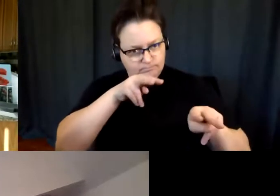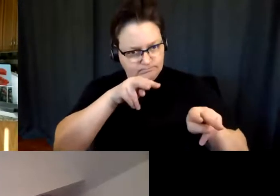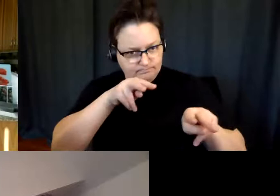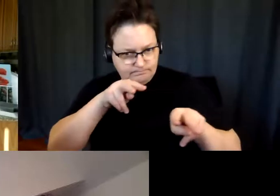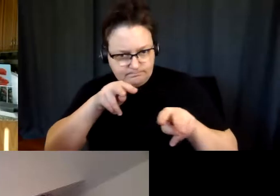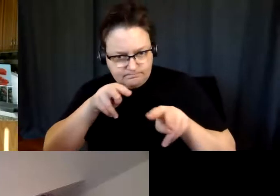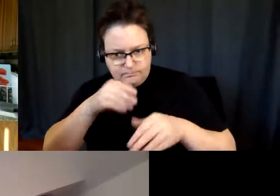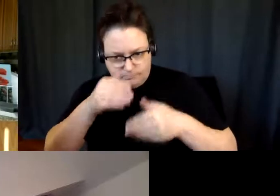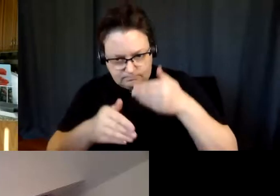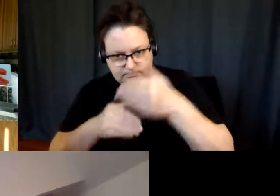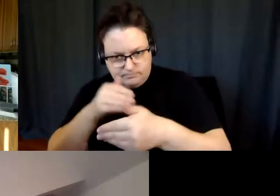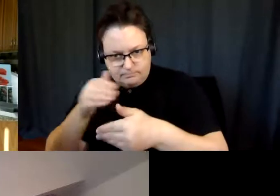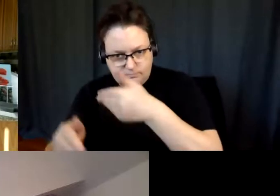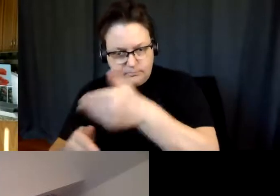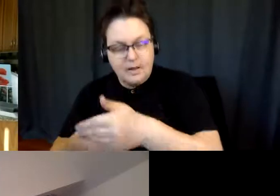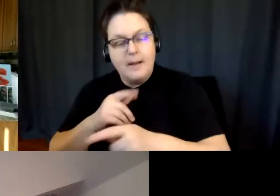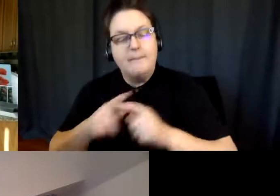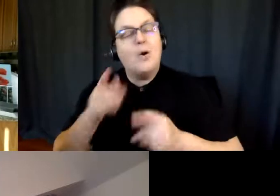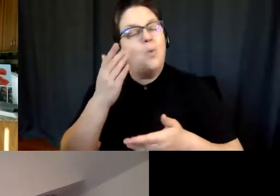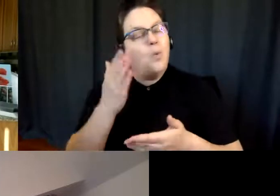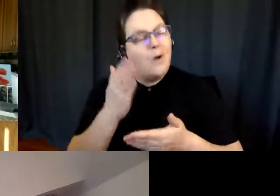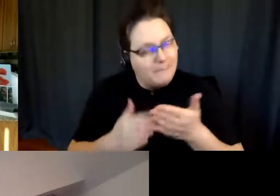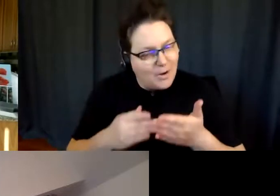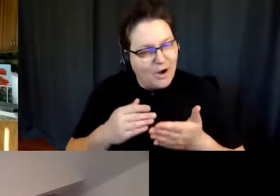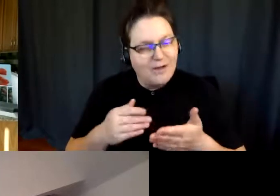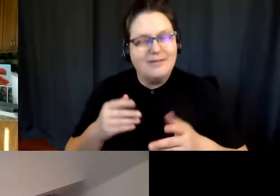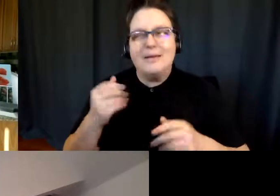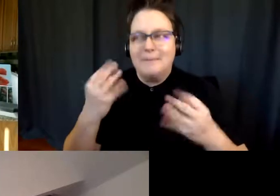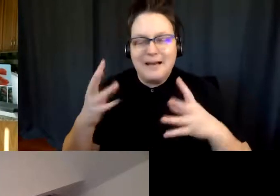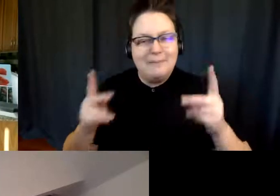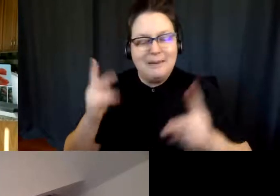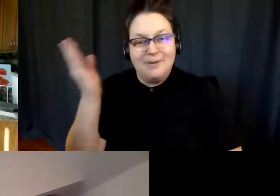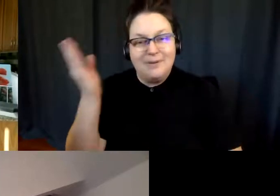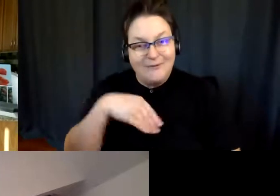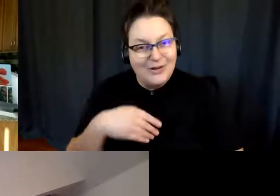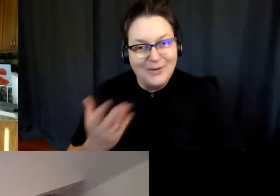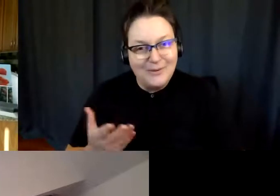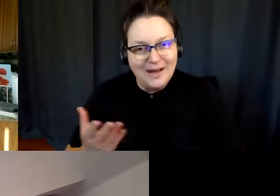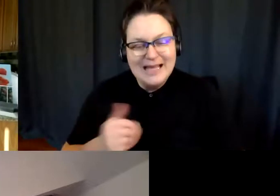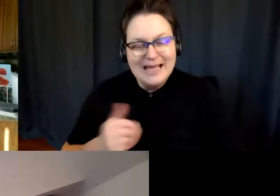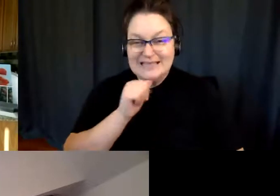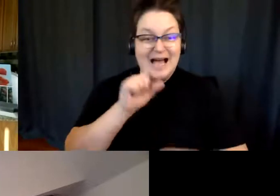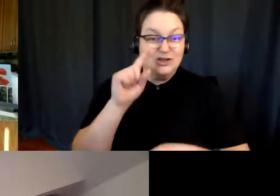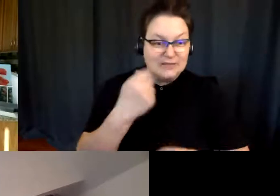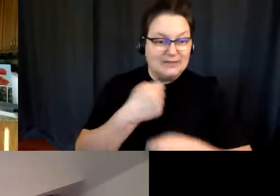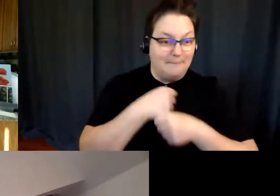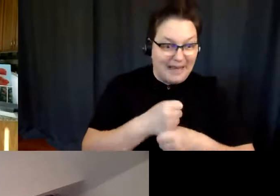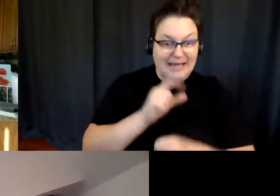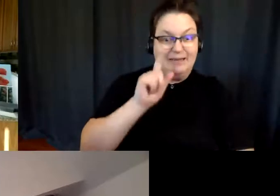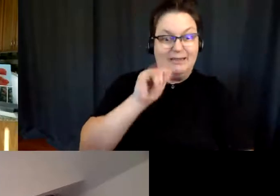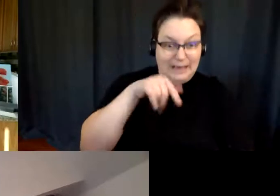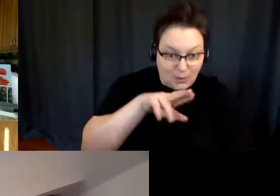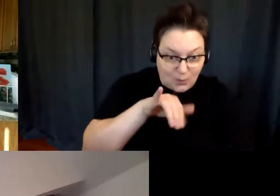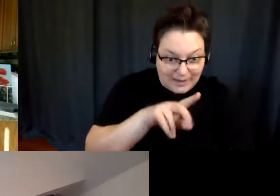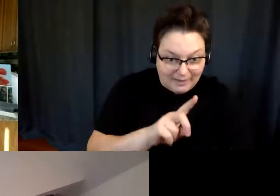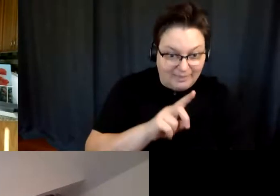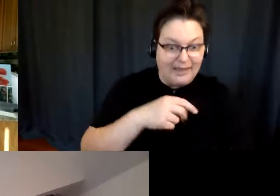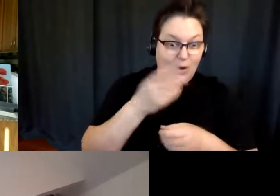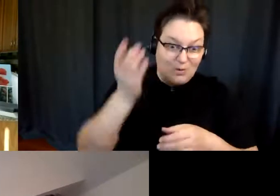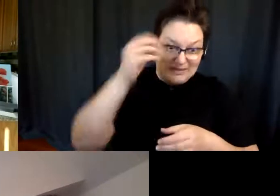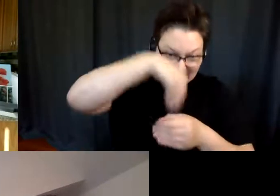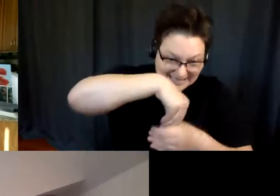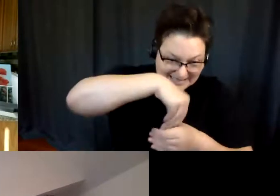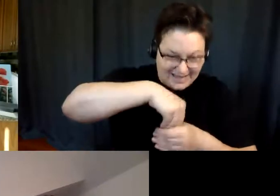the piece that you don't think about is that it's not just making the liquid that goes in the vial. It's